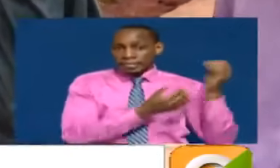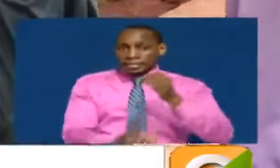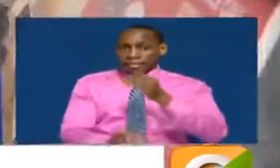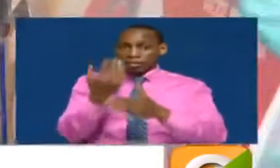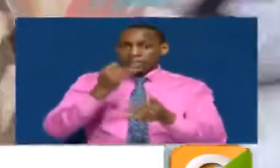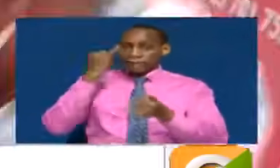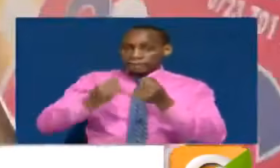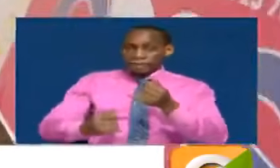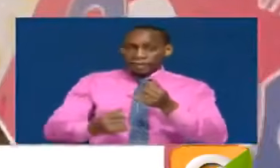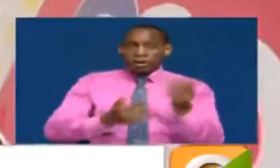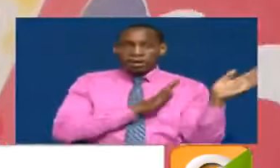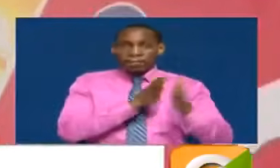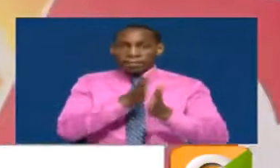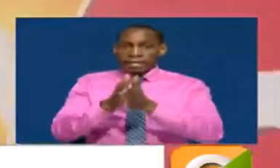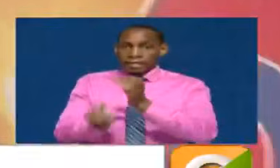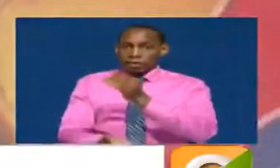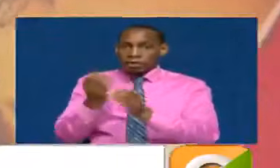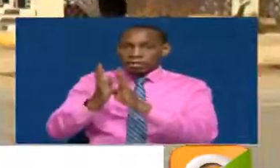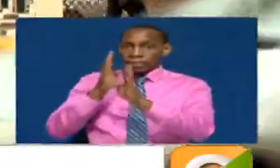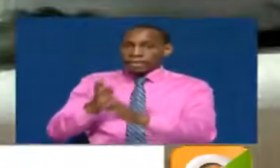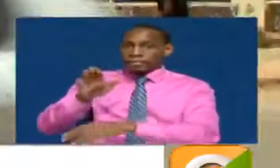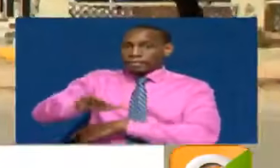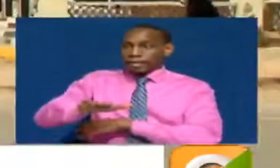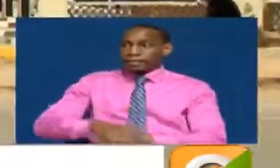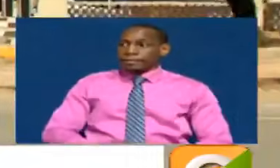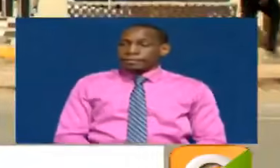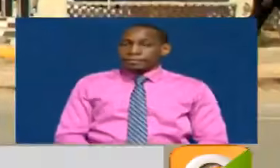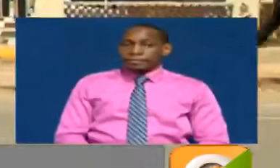to come up with a final roadmap to launch the bus park. Faisal Ahmed, Citizen TV.